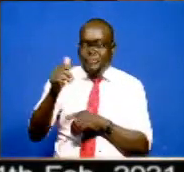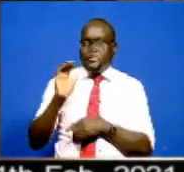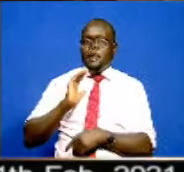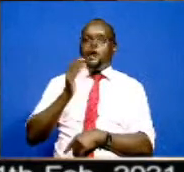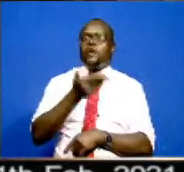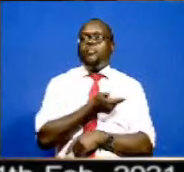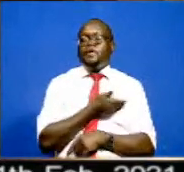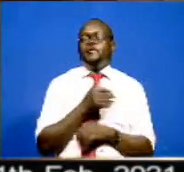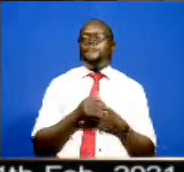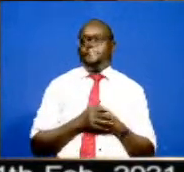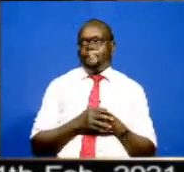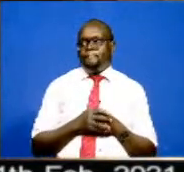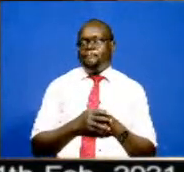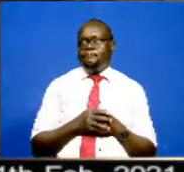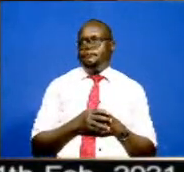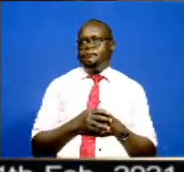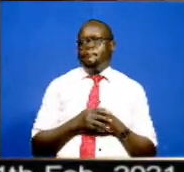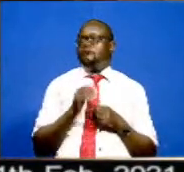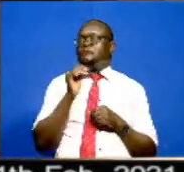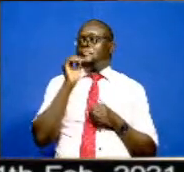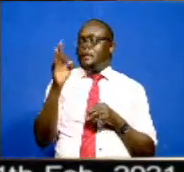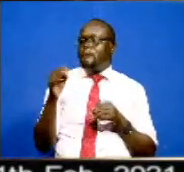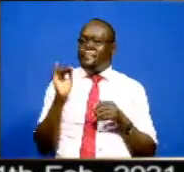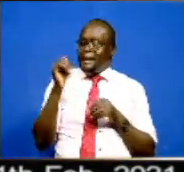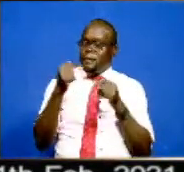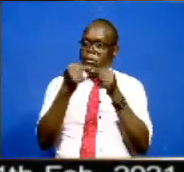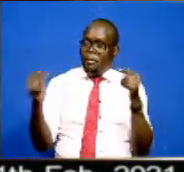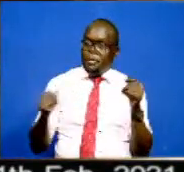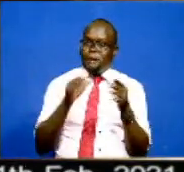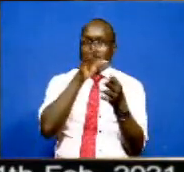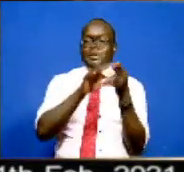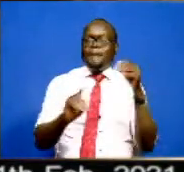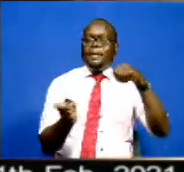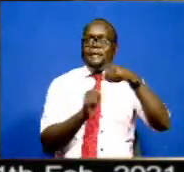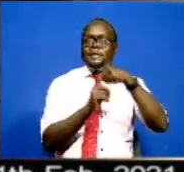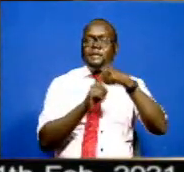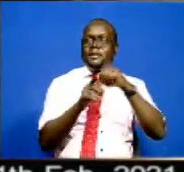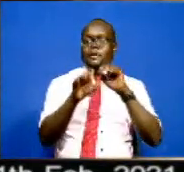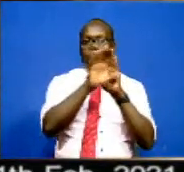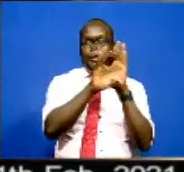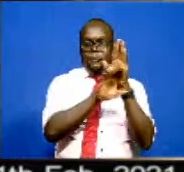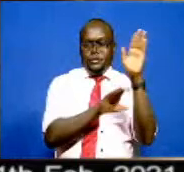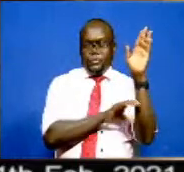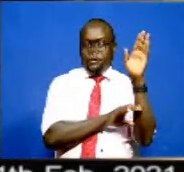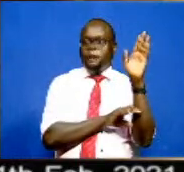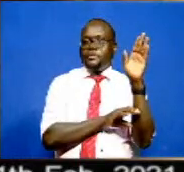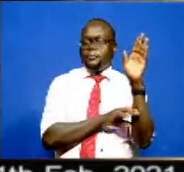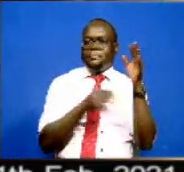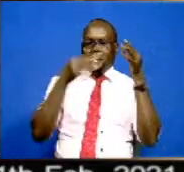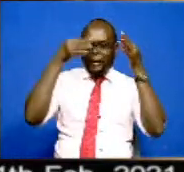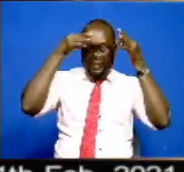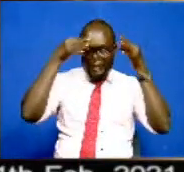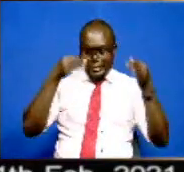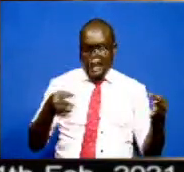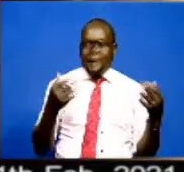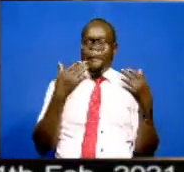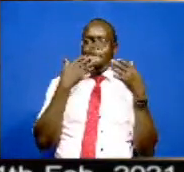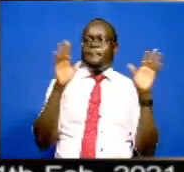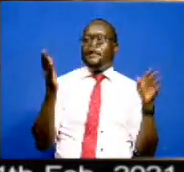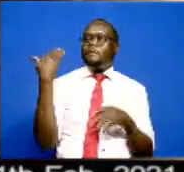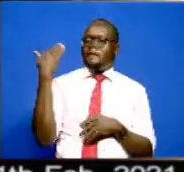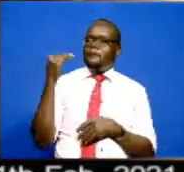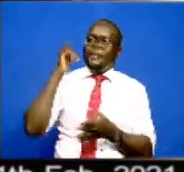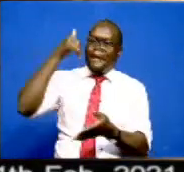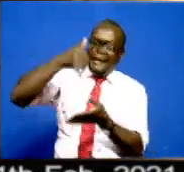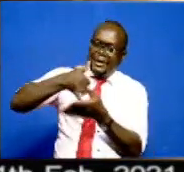committee. In any case, it goes against Chapter 6 of the Constitution. And I think the Speaker, you have ruled on this severally,